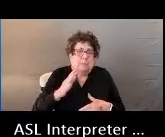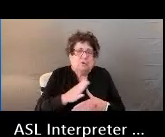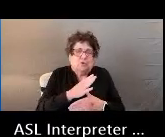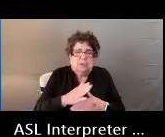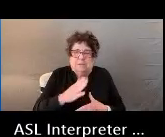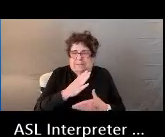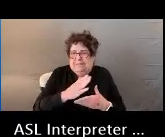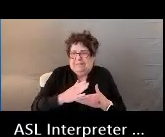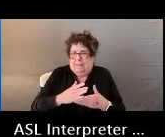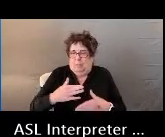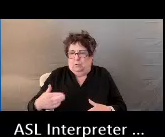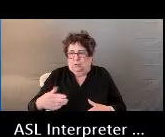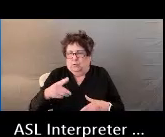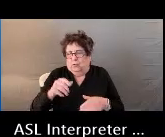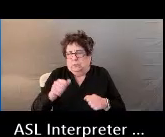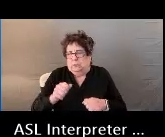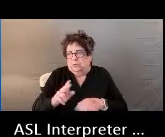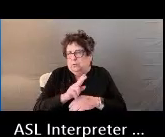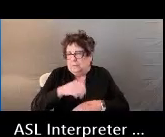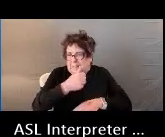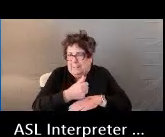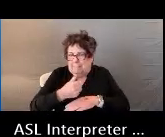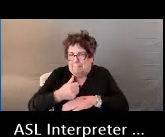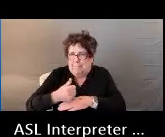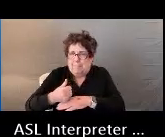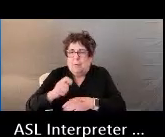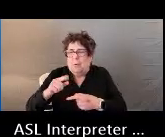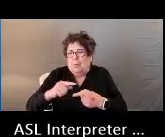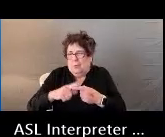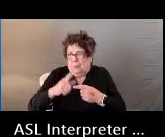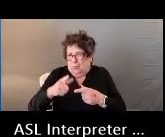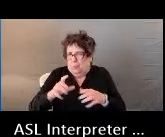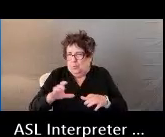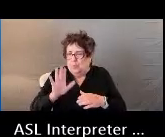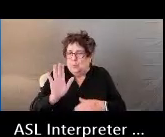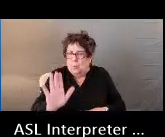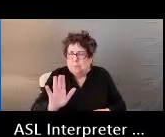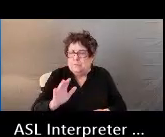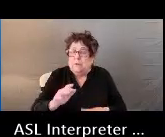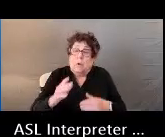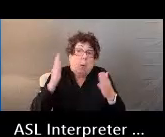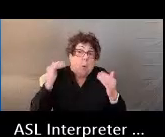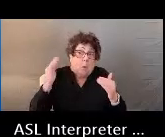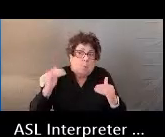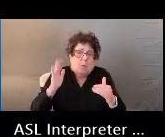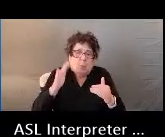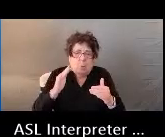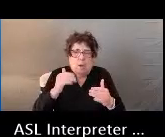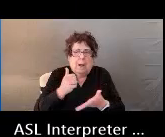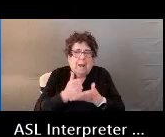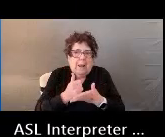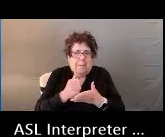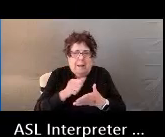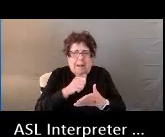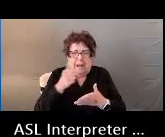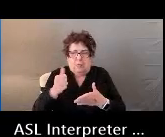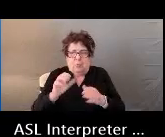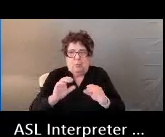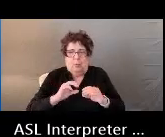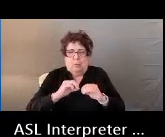you complete yours, and hopefully it'll help other organizations to implement their